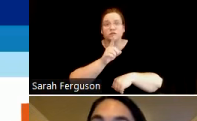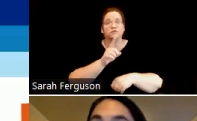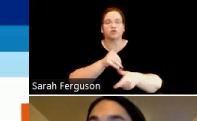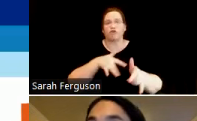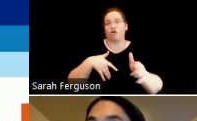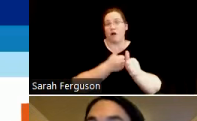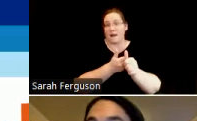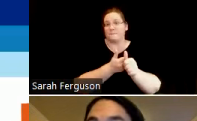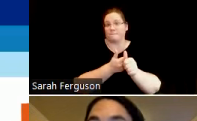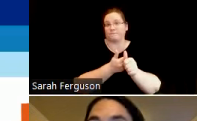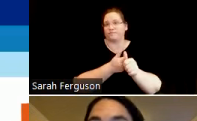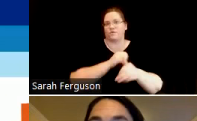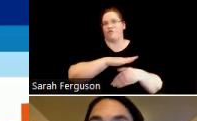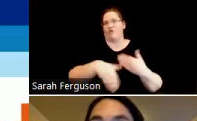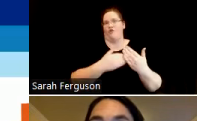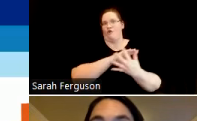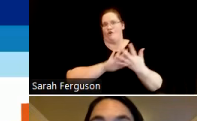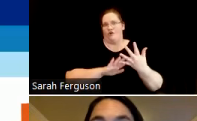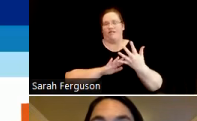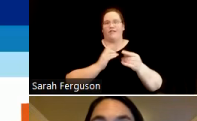to date on all of their vaccines.